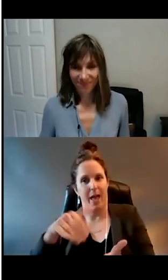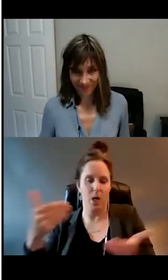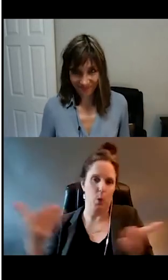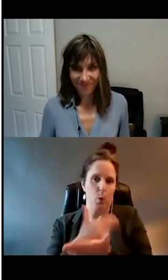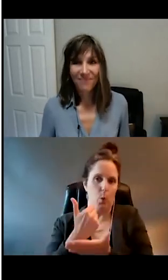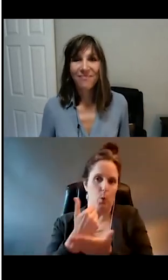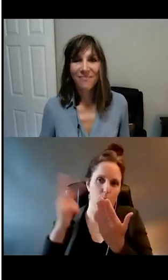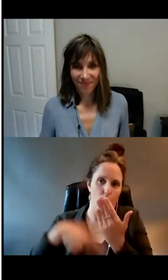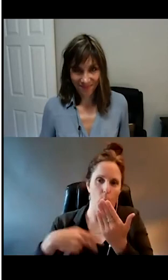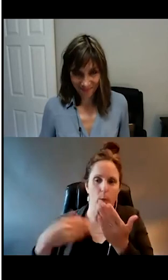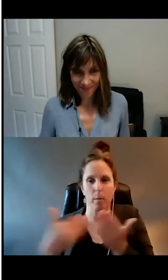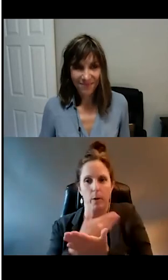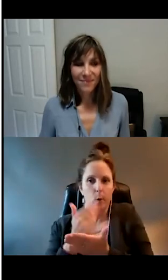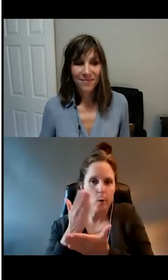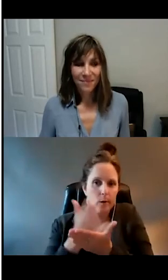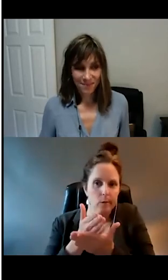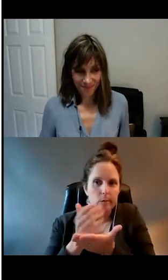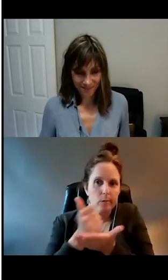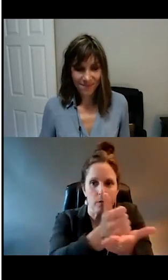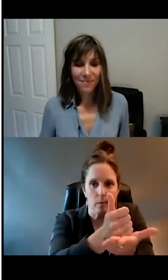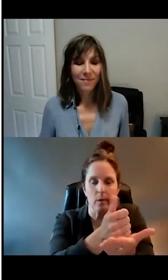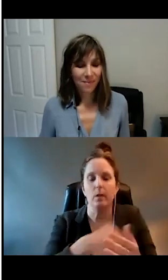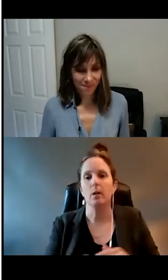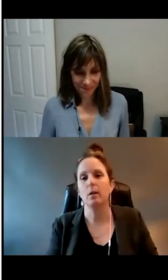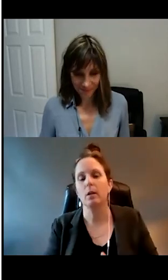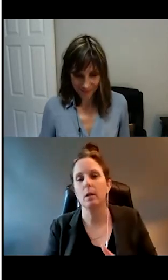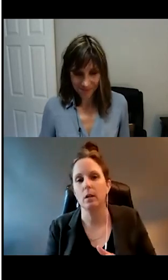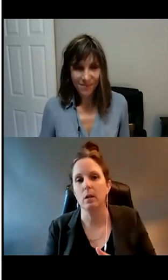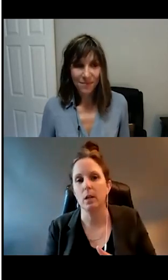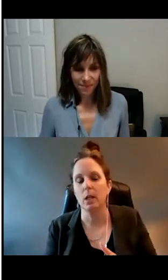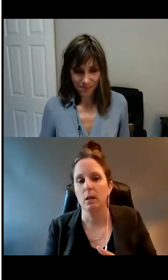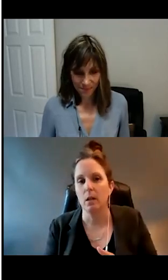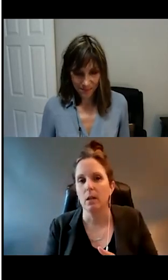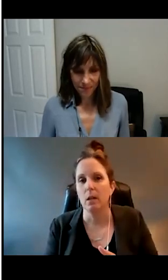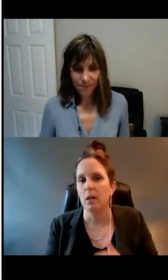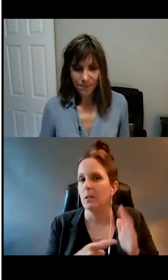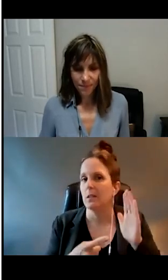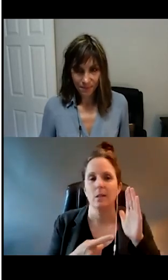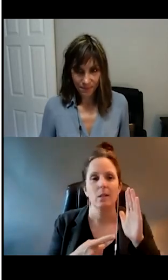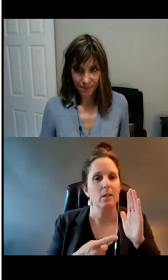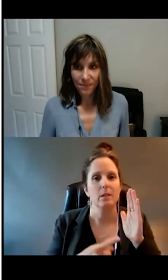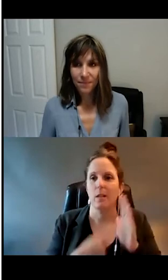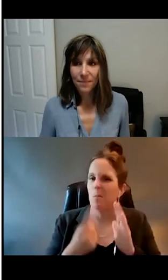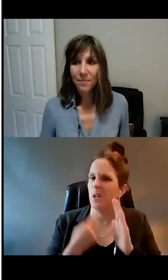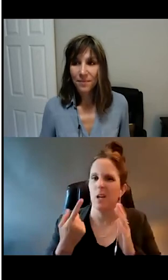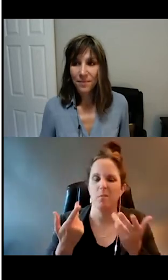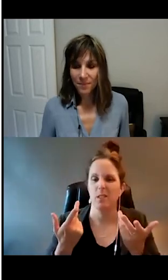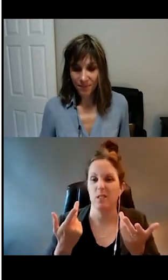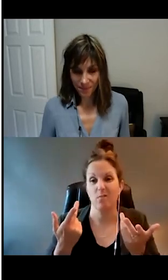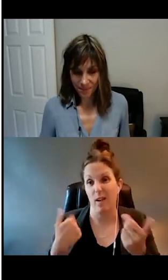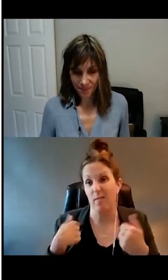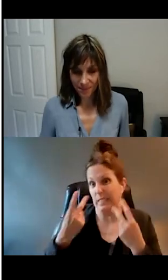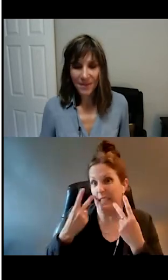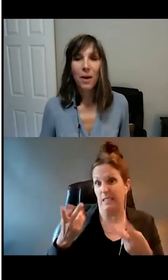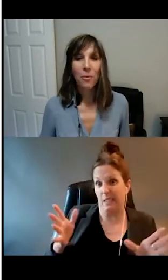you think about the field that I've been working in for a long time, there are a lot of people who don't believe that people with serious mental health conditions can really